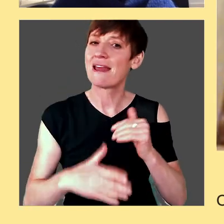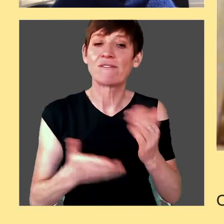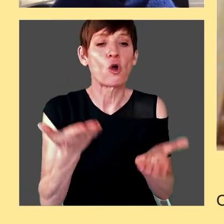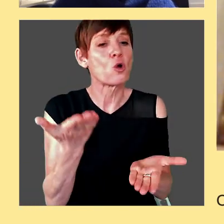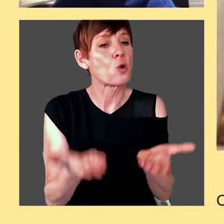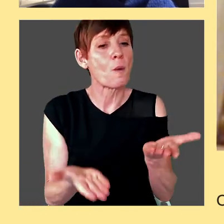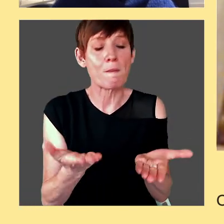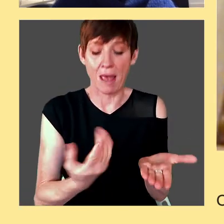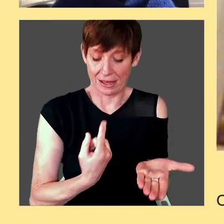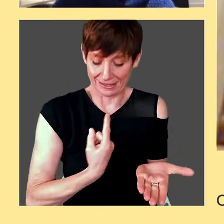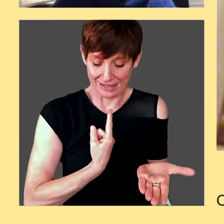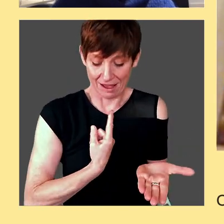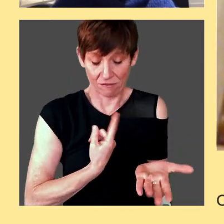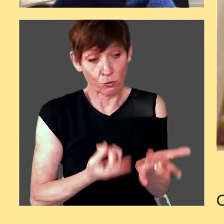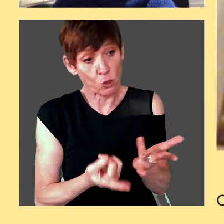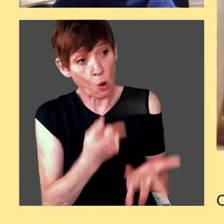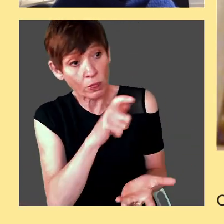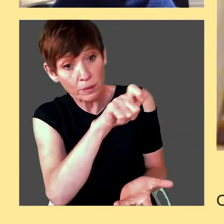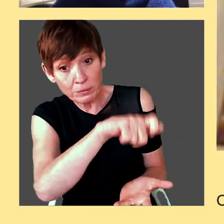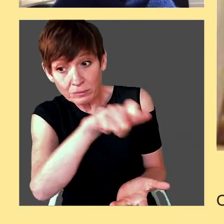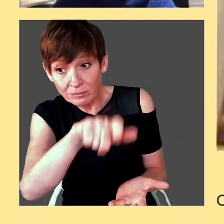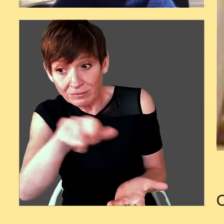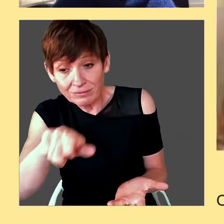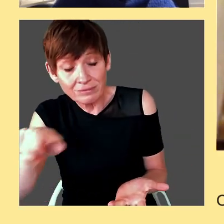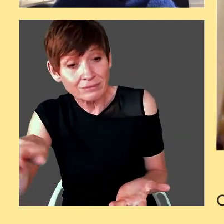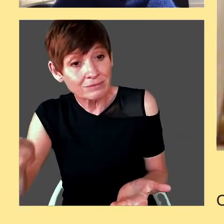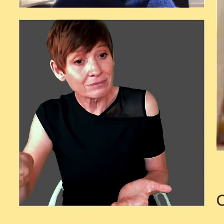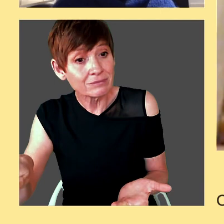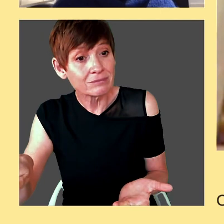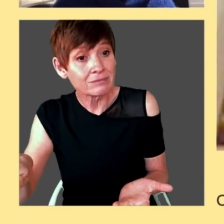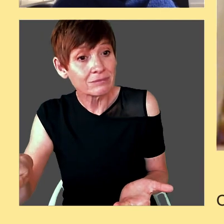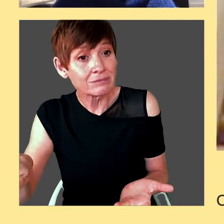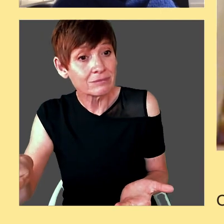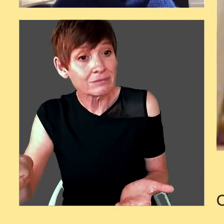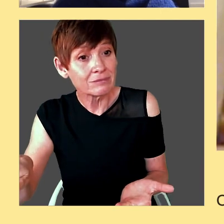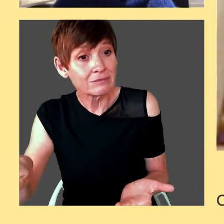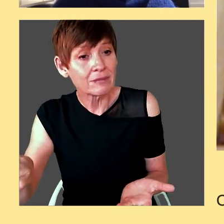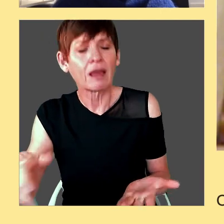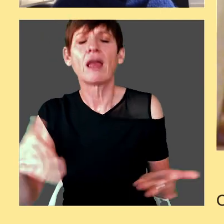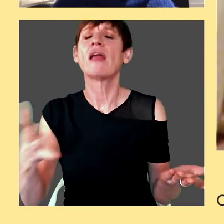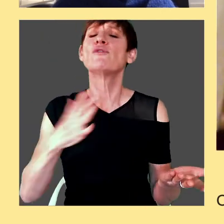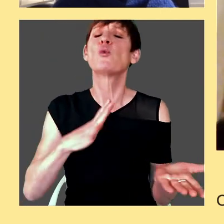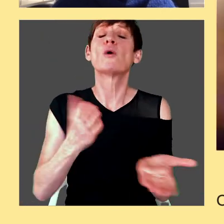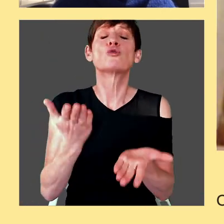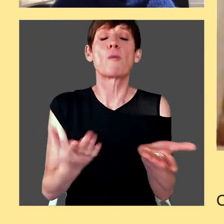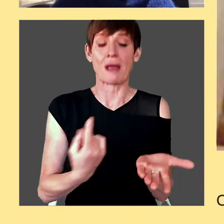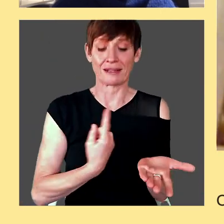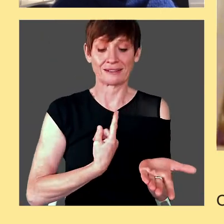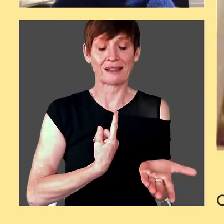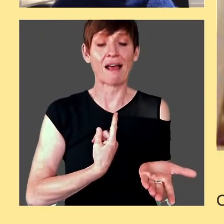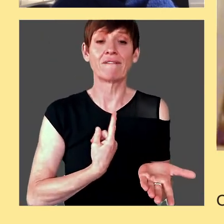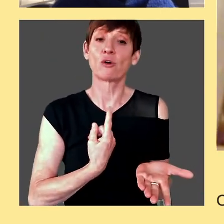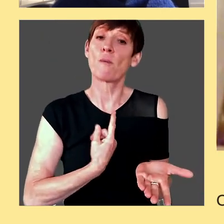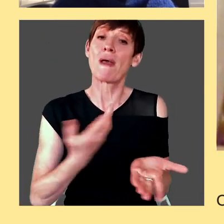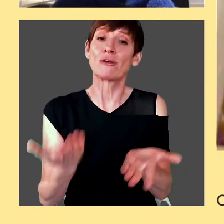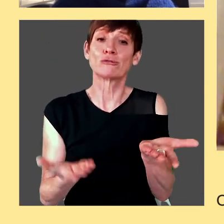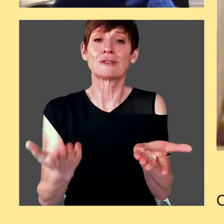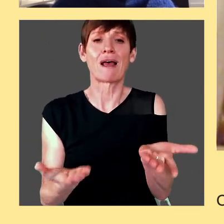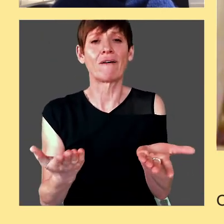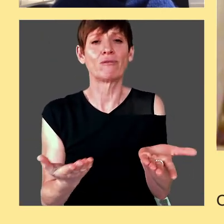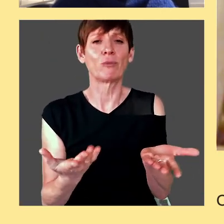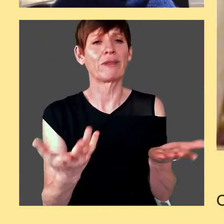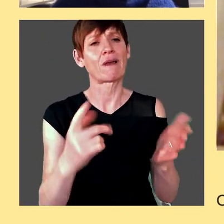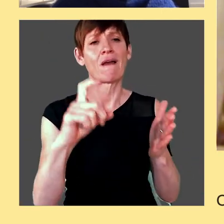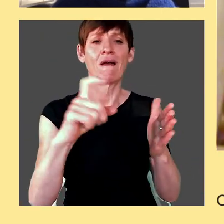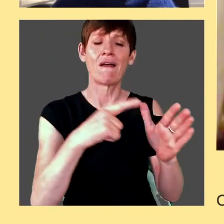artists around yourself. If you want to compare yourself with Caravaggio. Do not, don't compare yourself with other